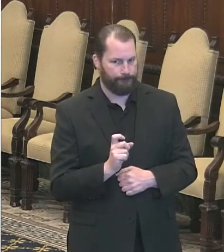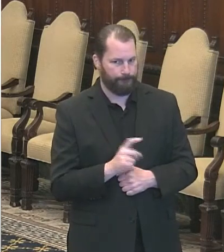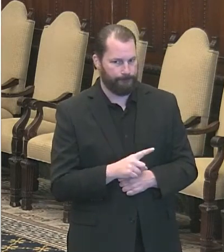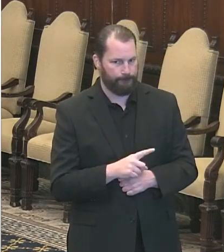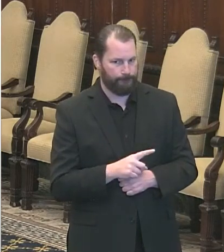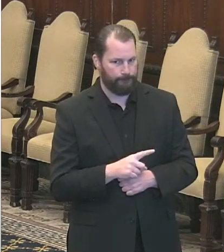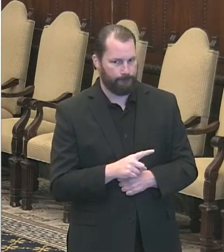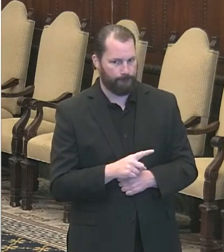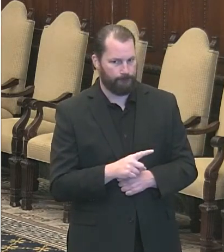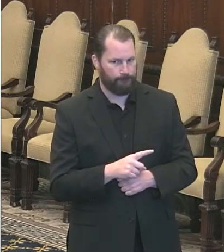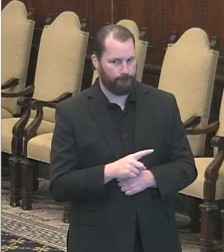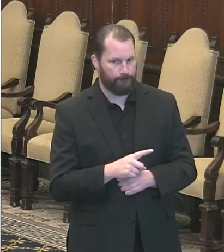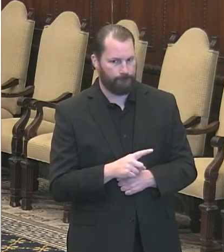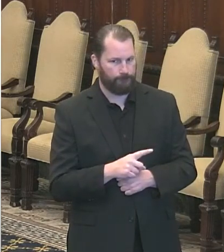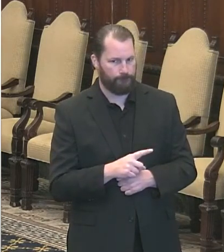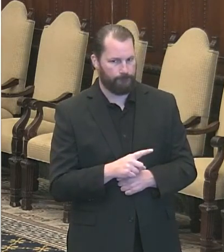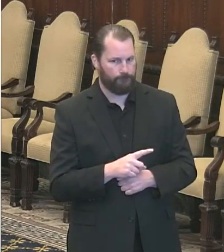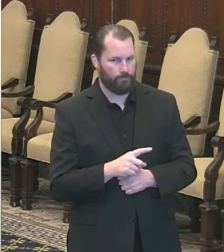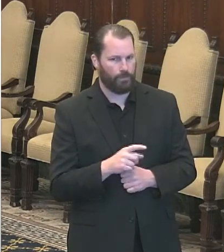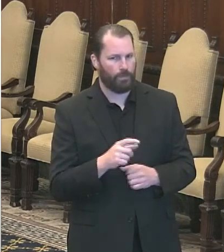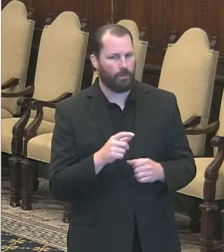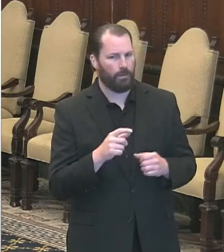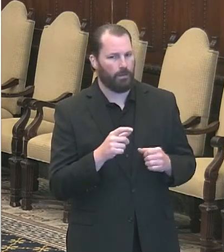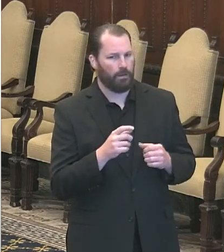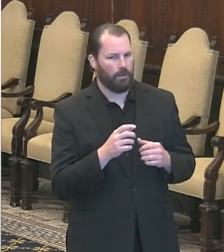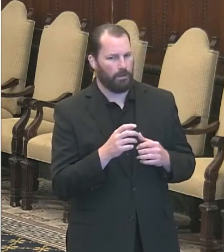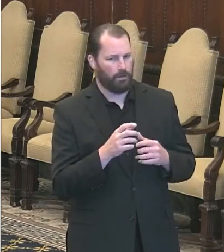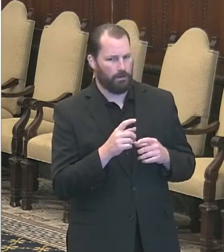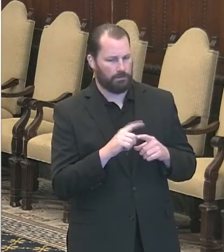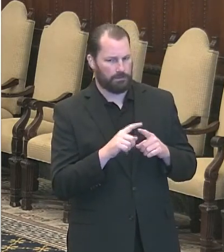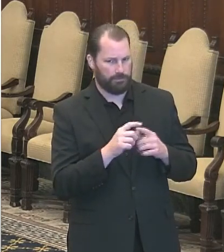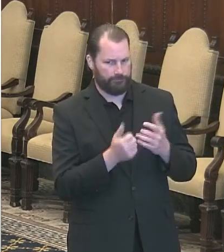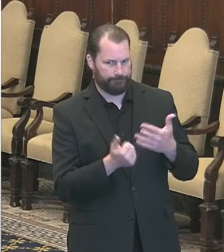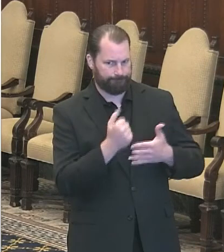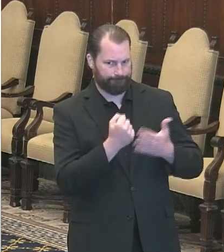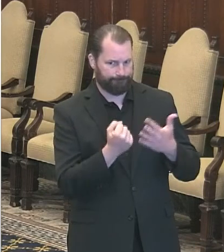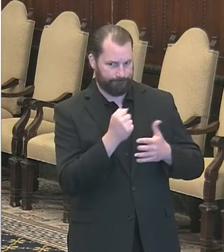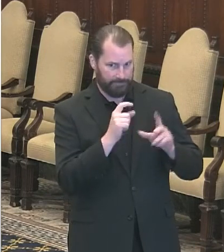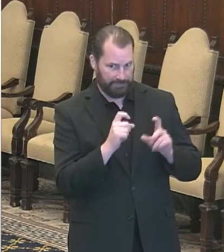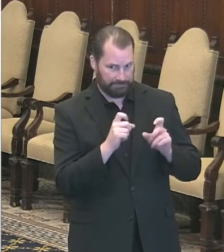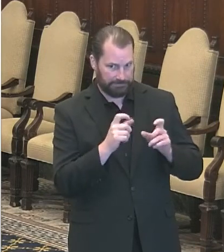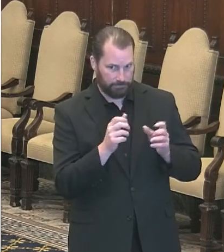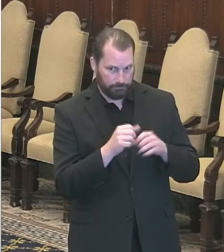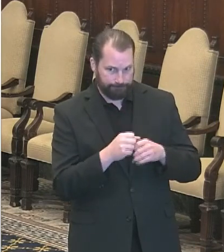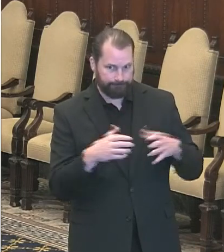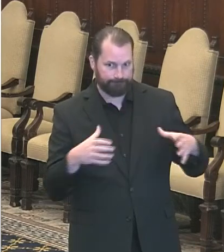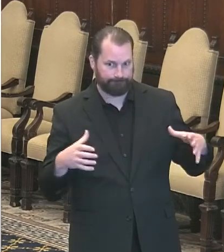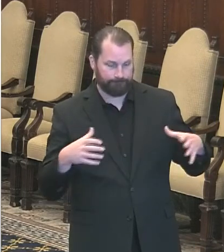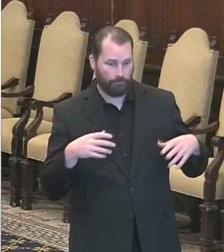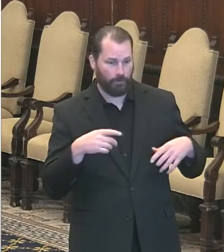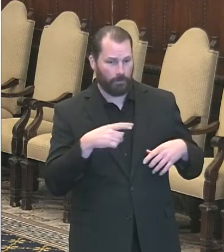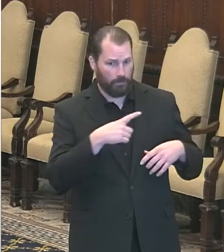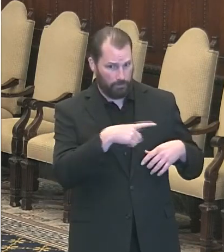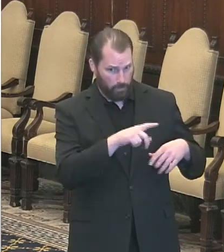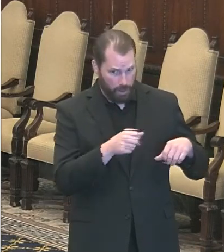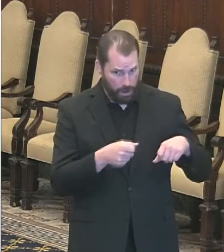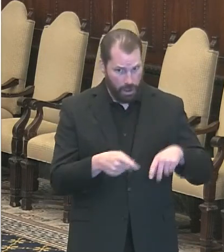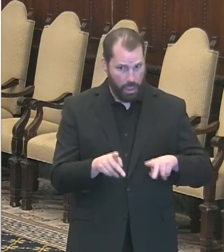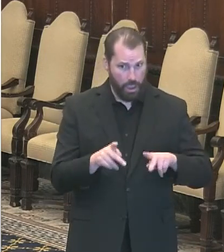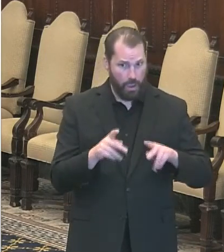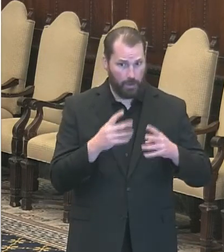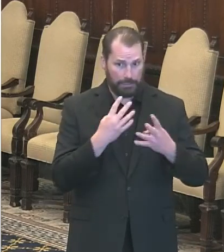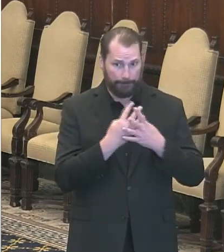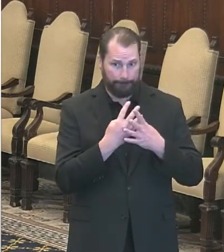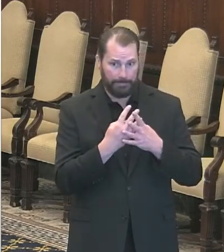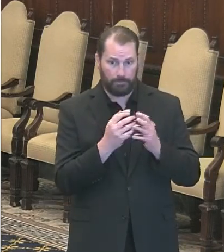expanded criteria for testing, are you guys allowing inmates, if they're not showing symptoms, if they request to be tested, can they